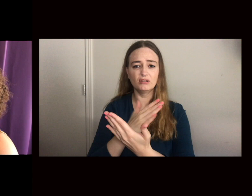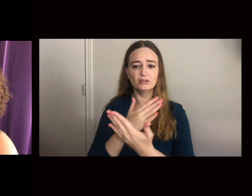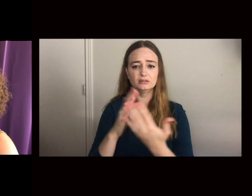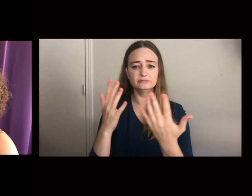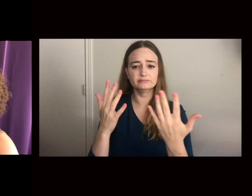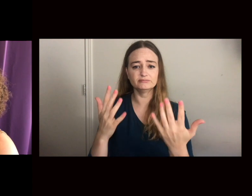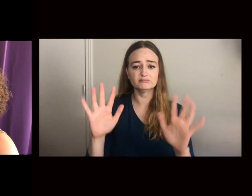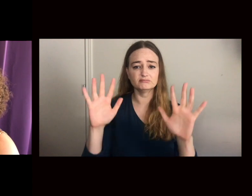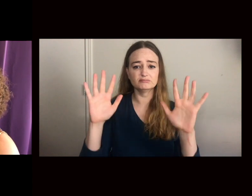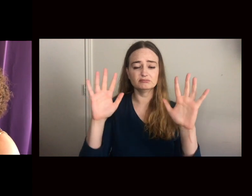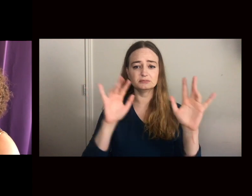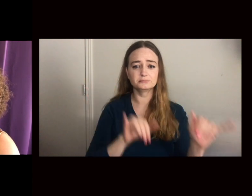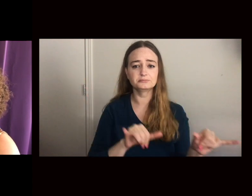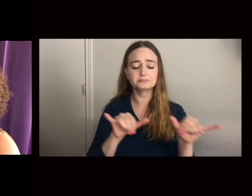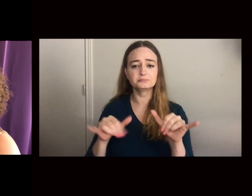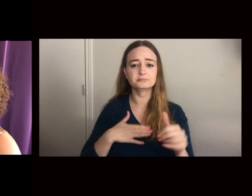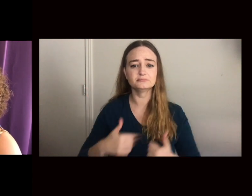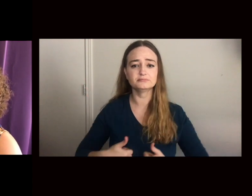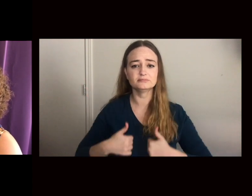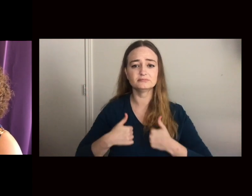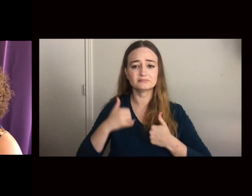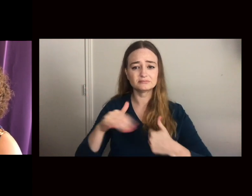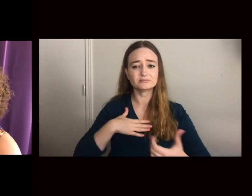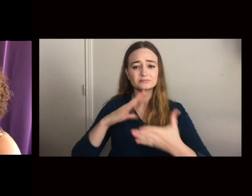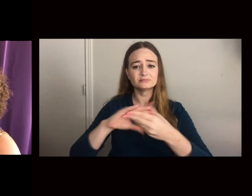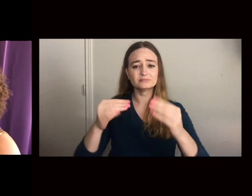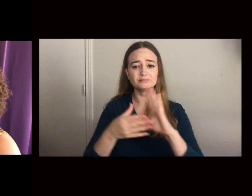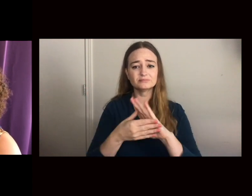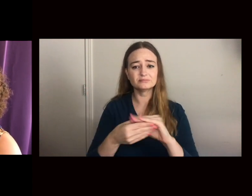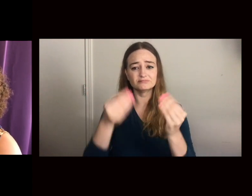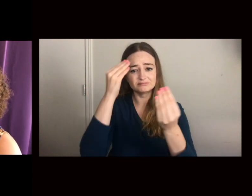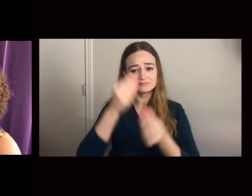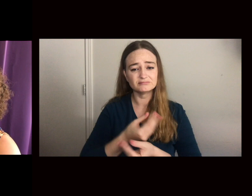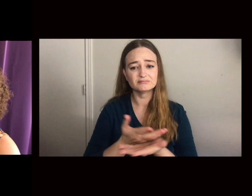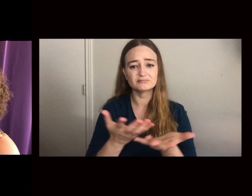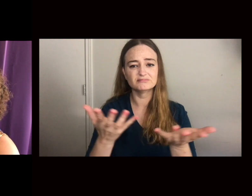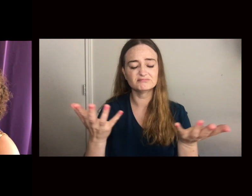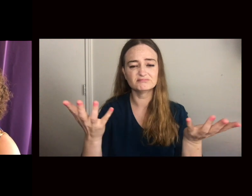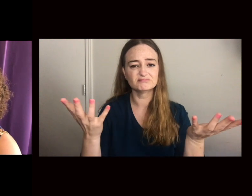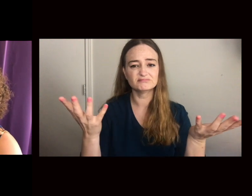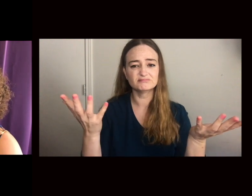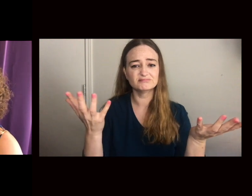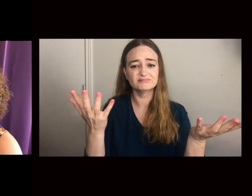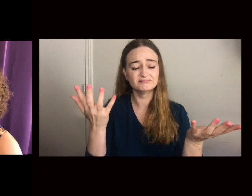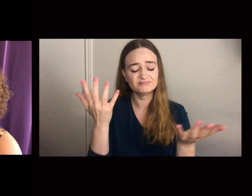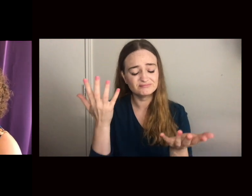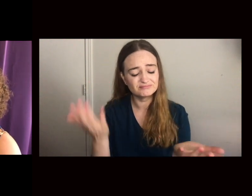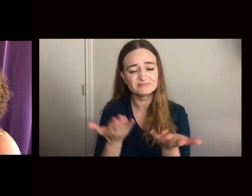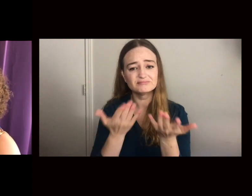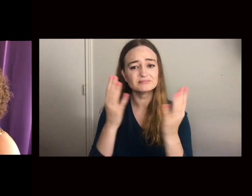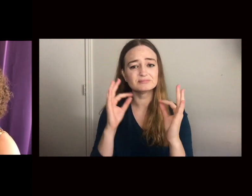And now my song is done, and my life is too. And my story is a testament to all those who are in